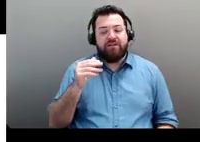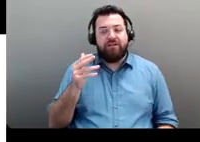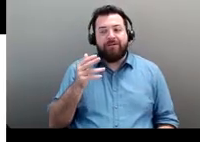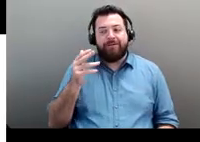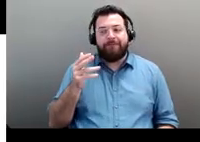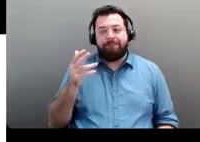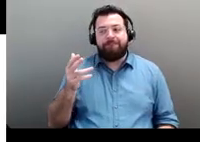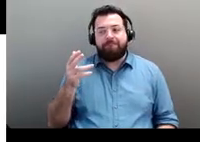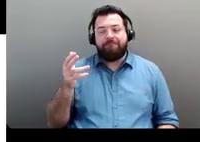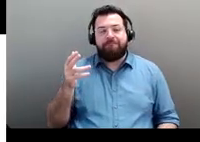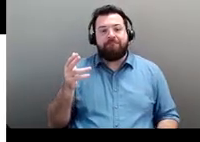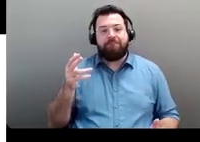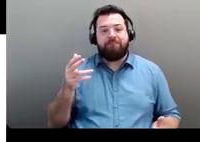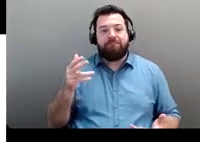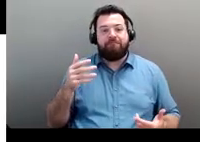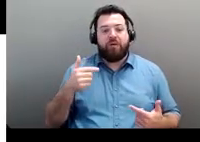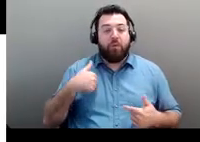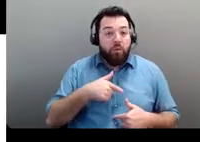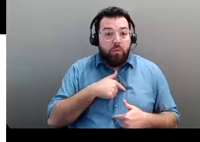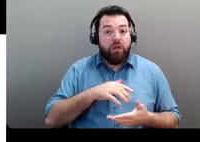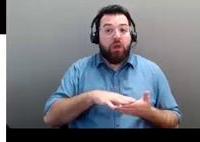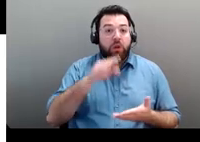the more aware, the more